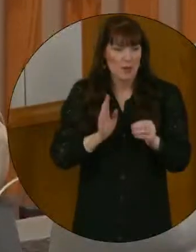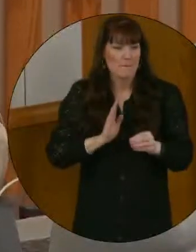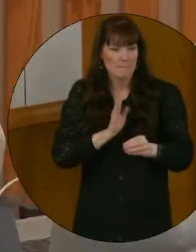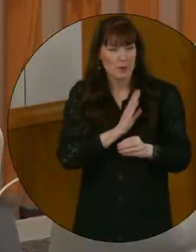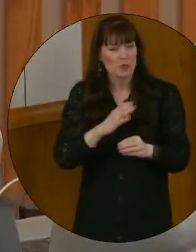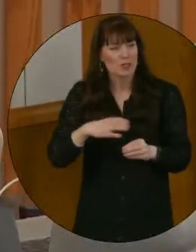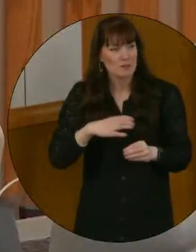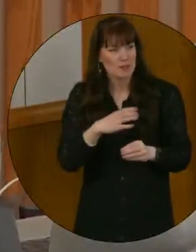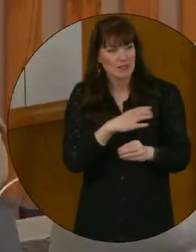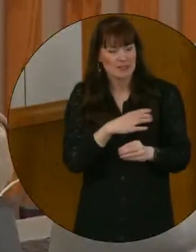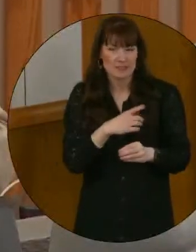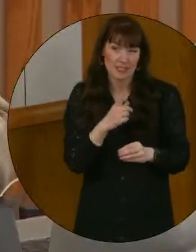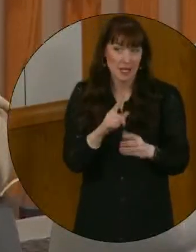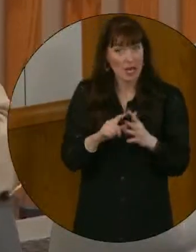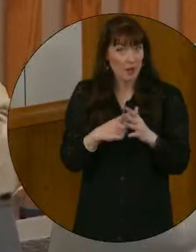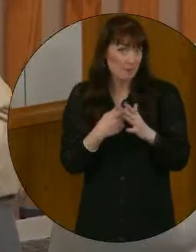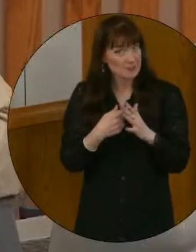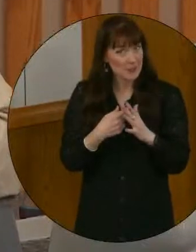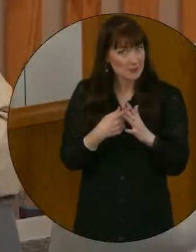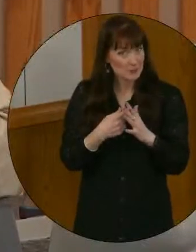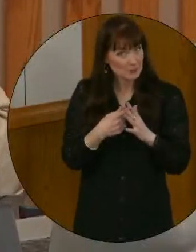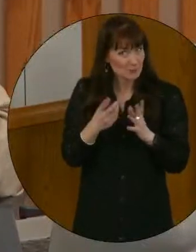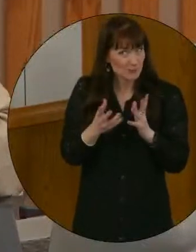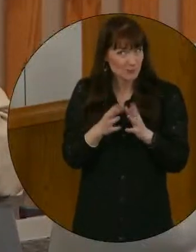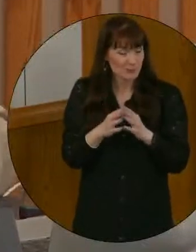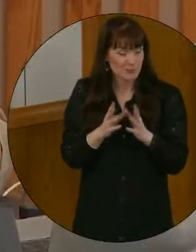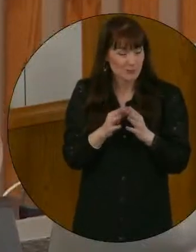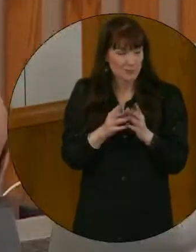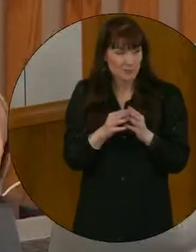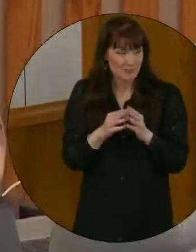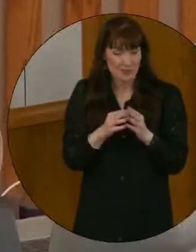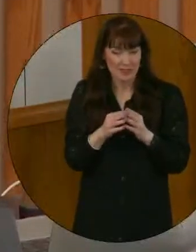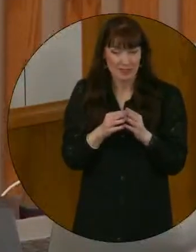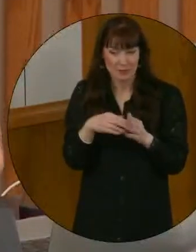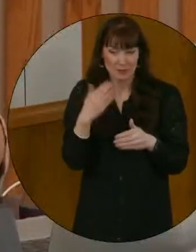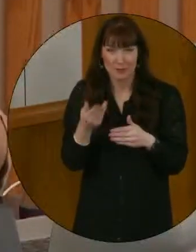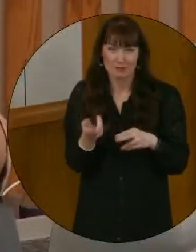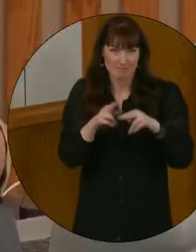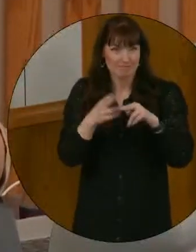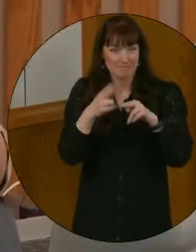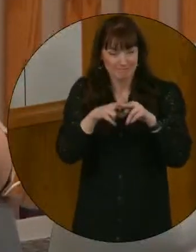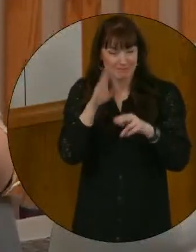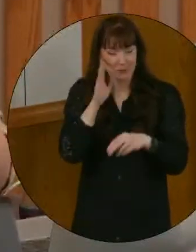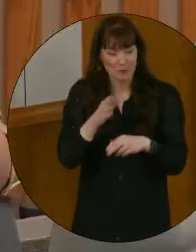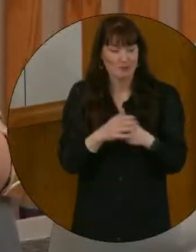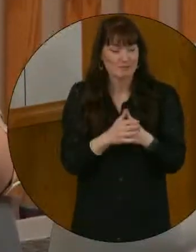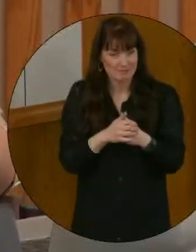think of this as an appetizer to a meal that we're going to continue to build on together. So